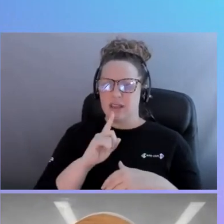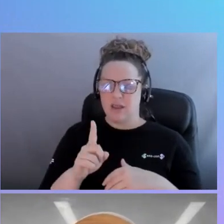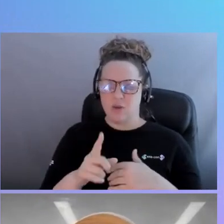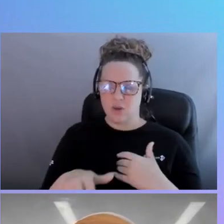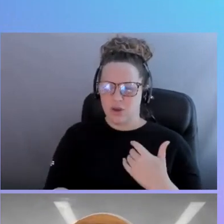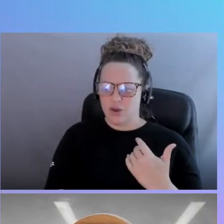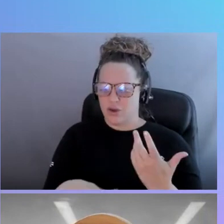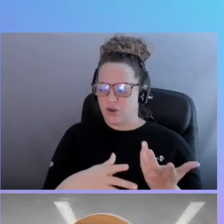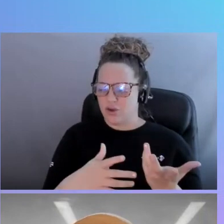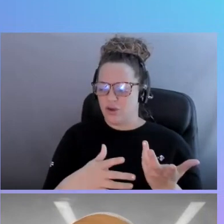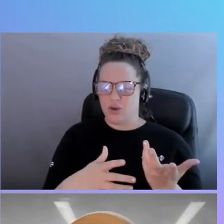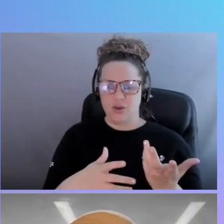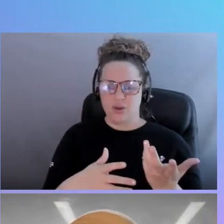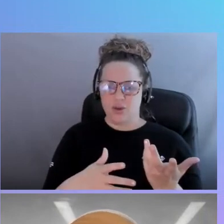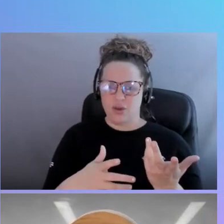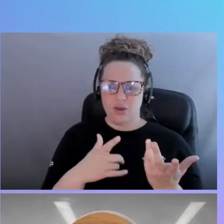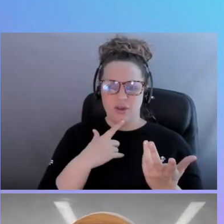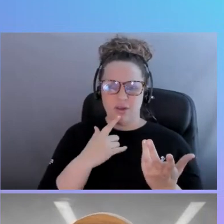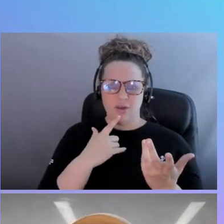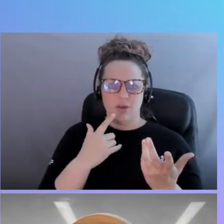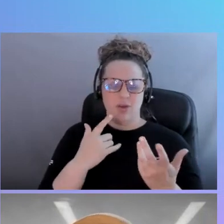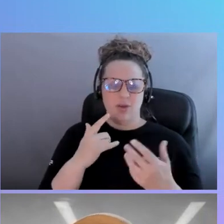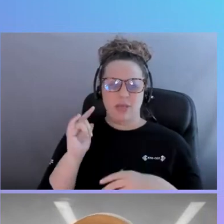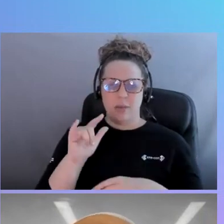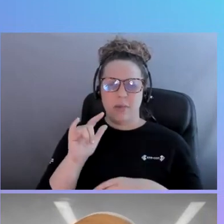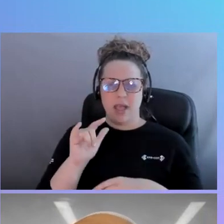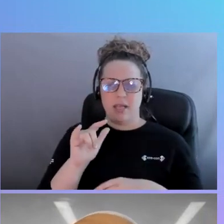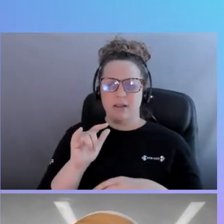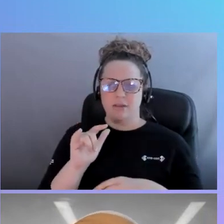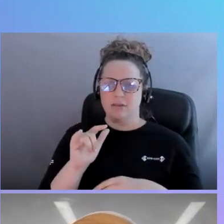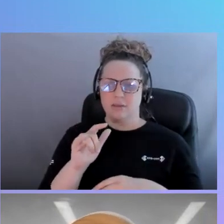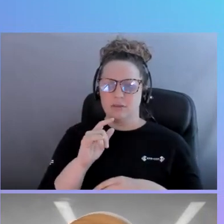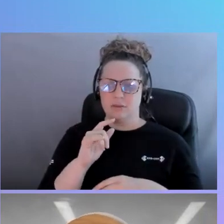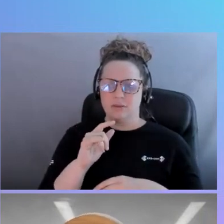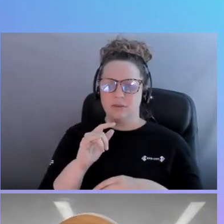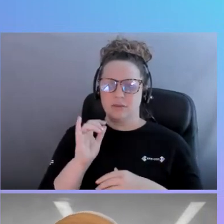planes, like pilots were crashing their planes, and they were trying to